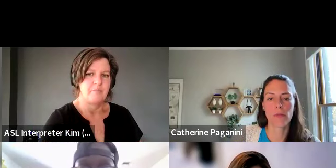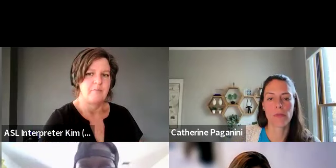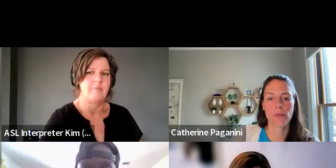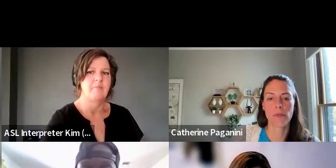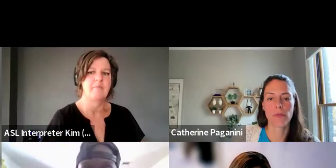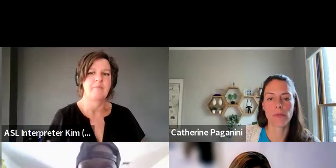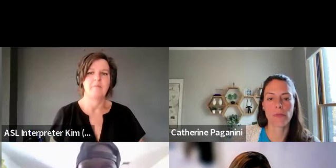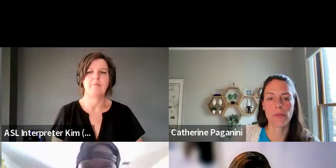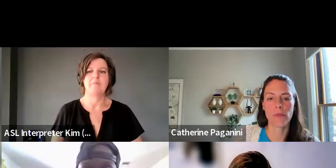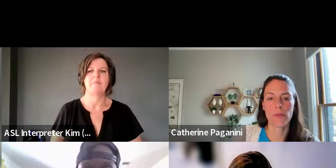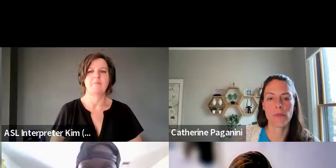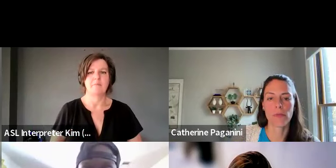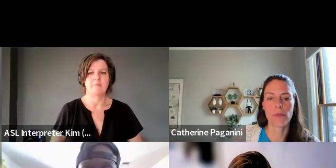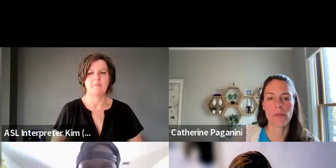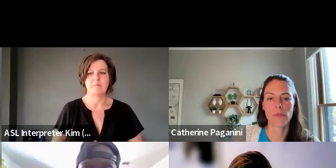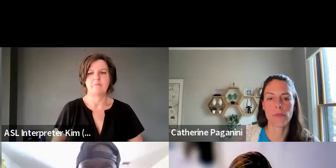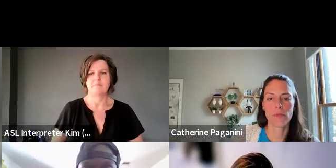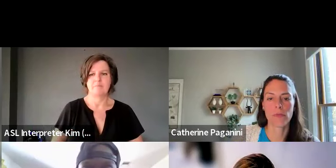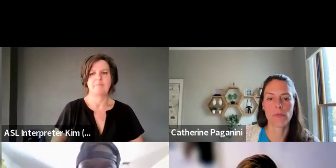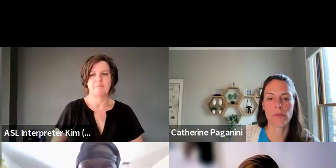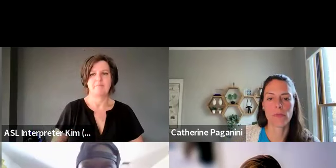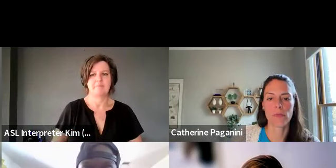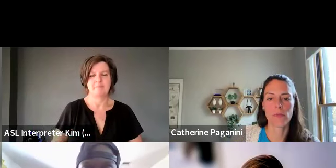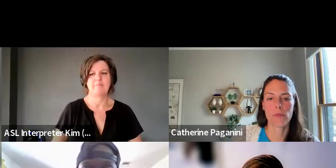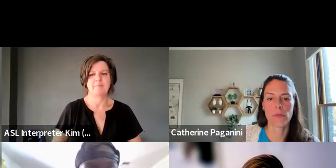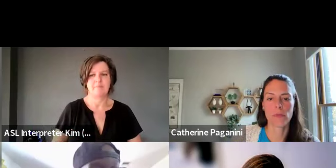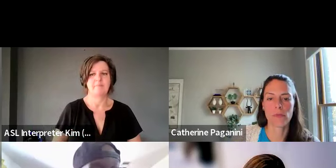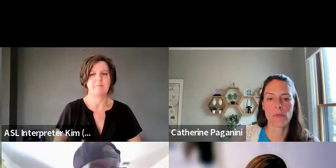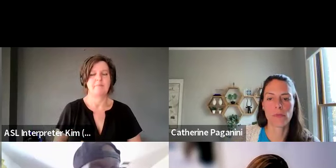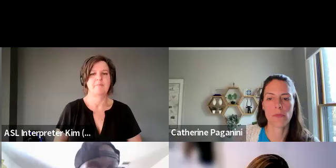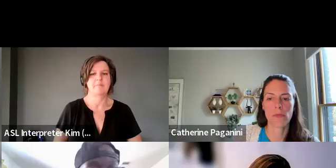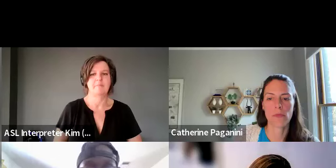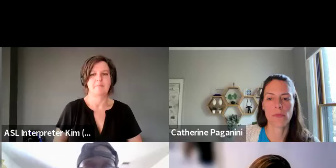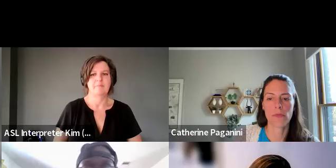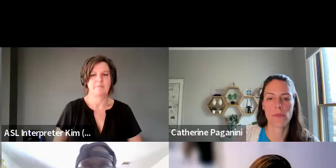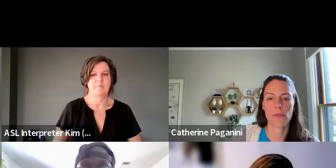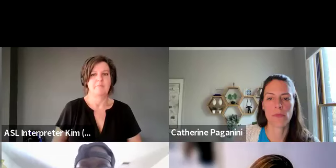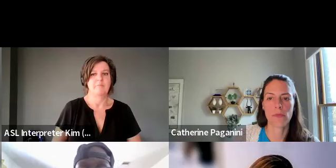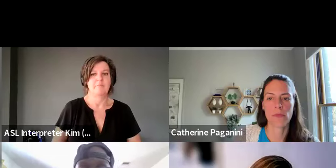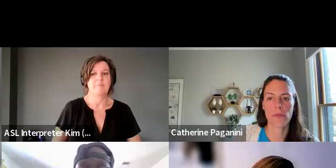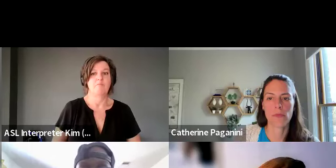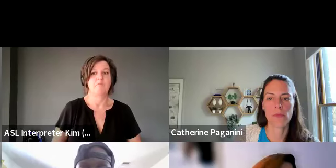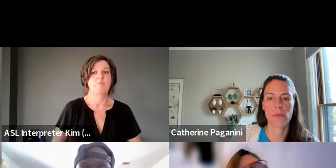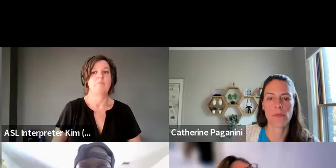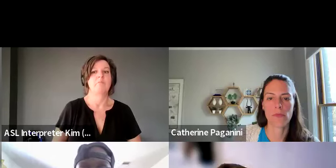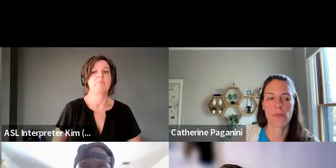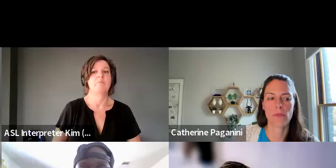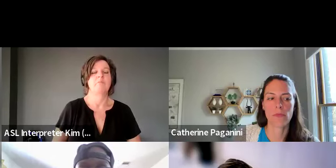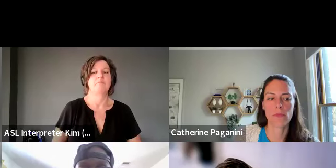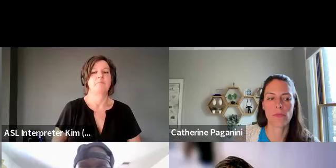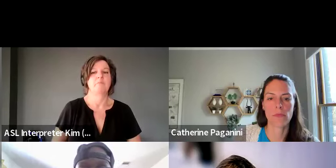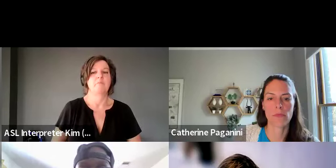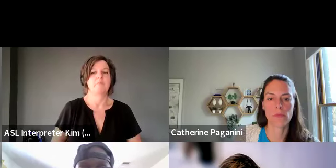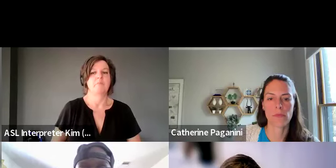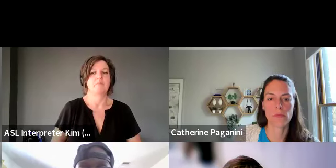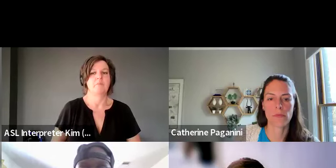There are lots of glossaries that are already in existence, and I'm just wondering if any of you